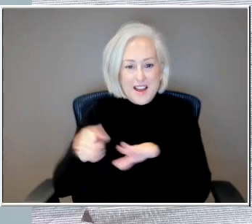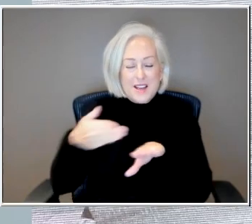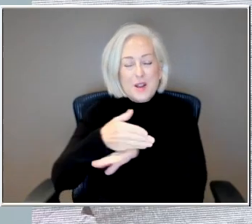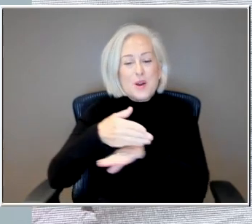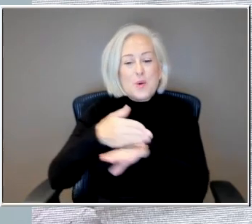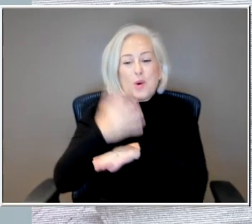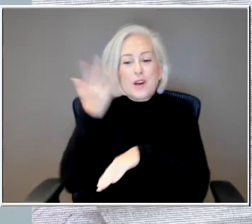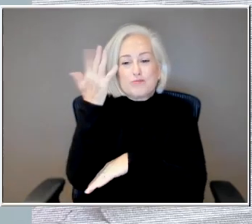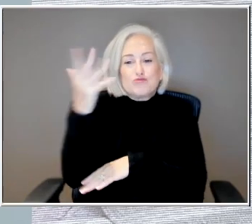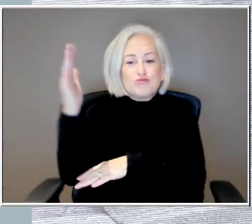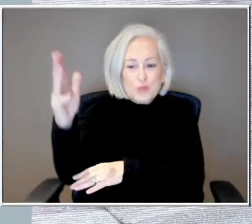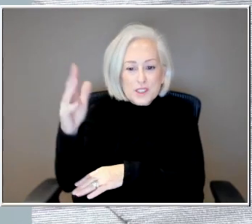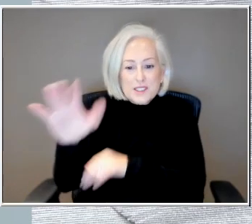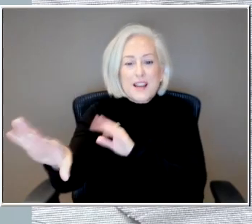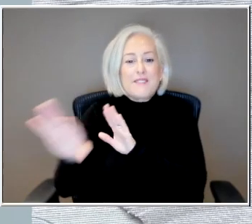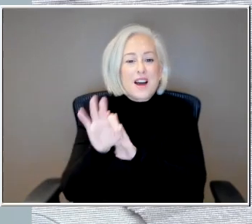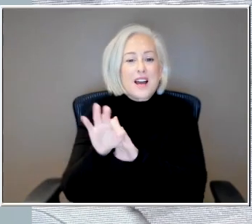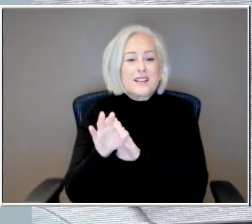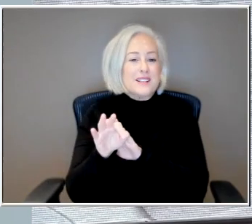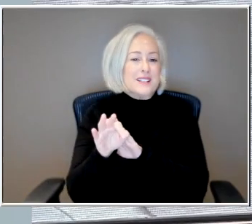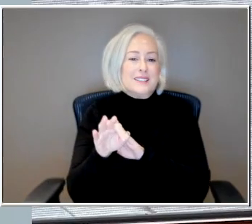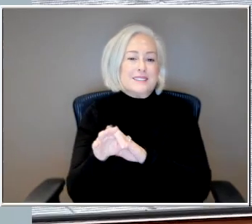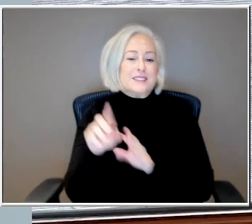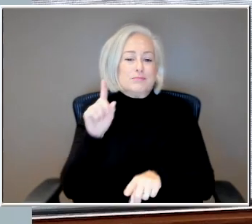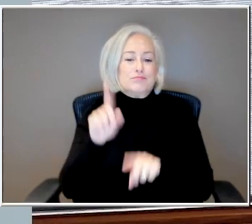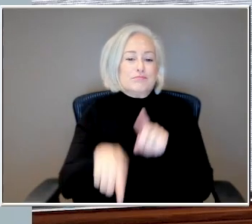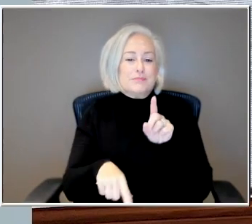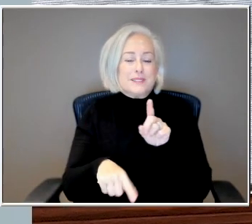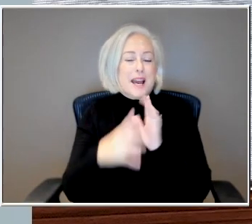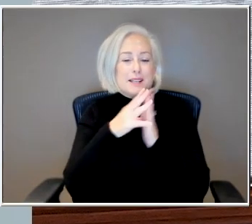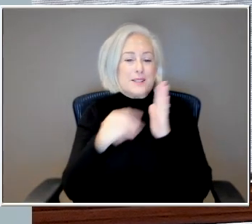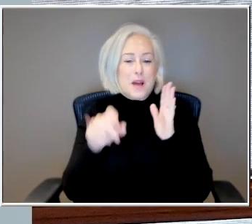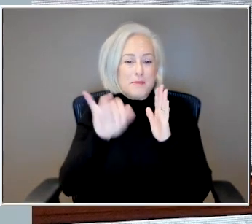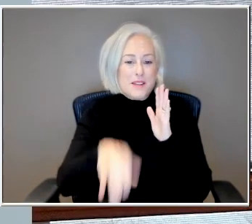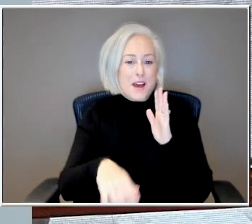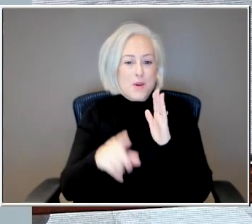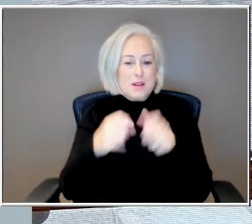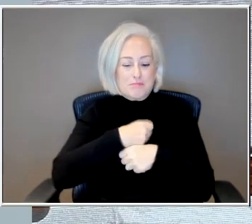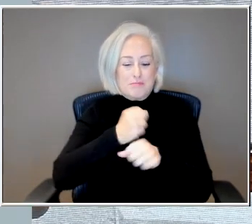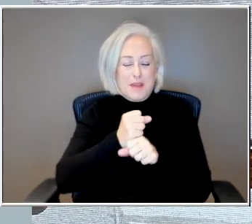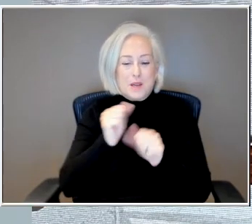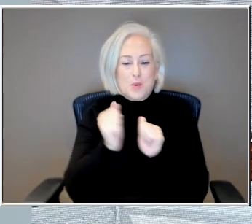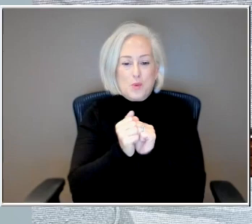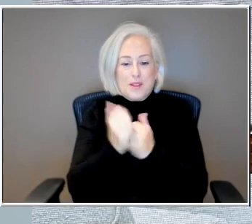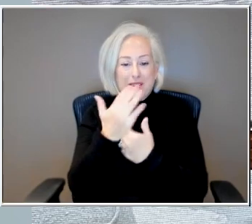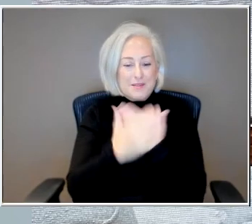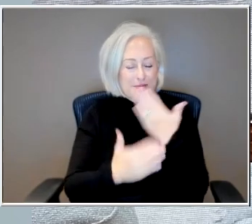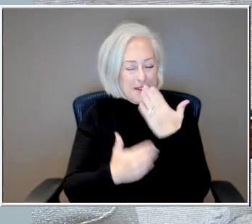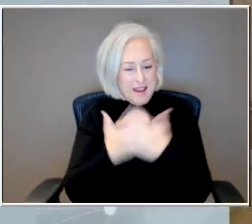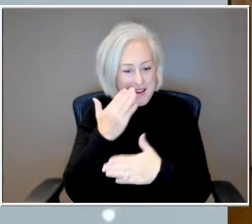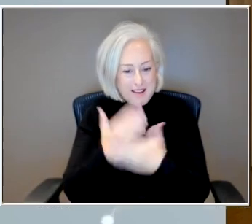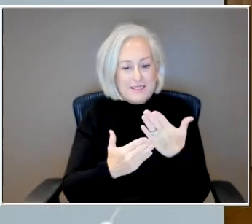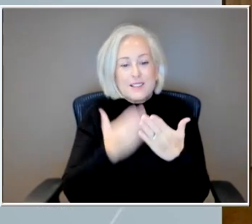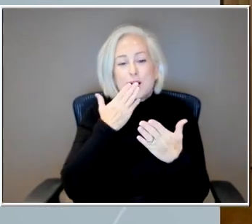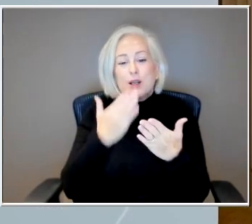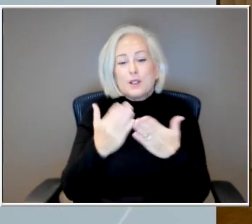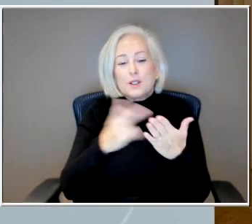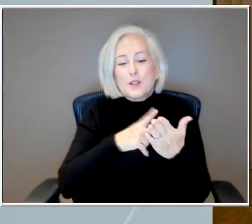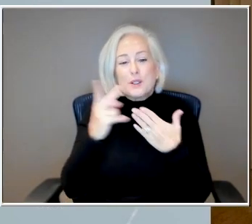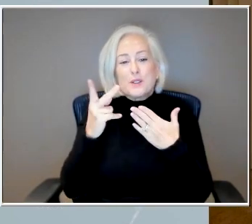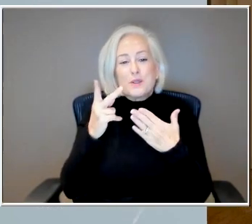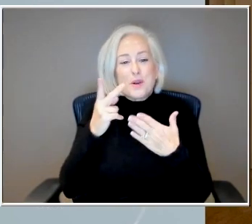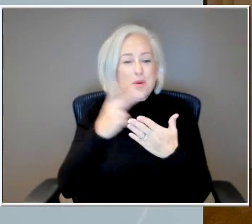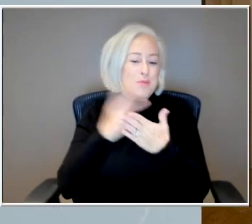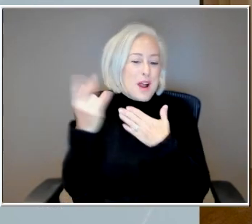kind. They cannot be replicated. I love working with my hands. It's a good winter project for an old retired guy like